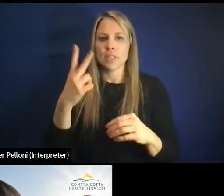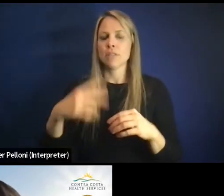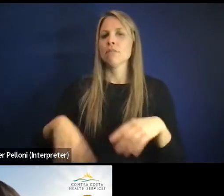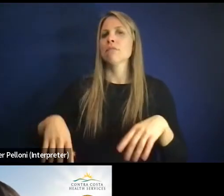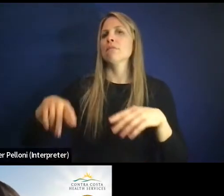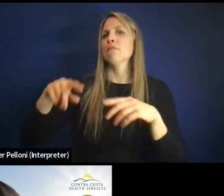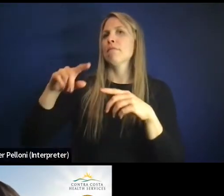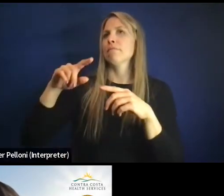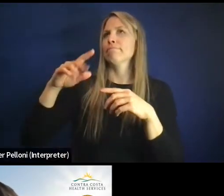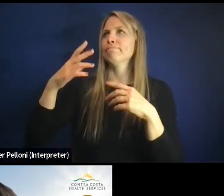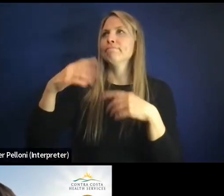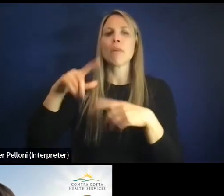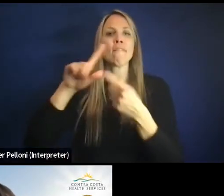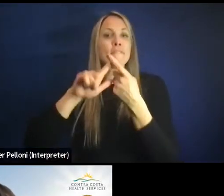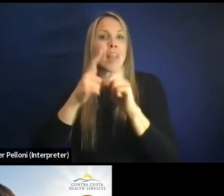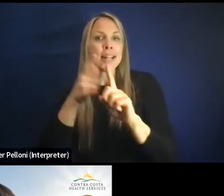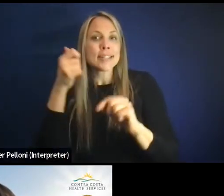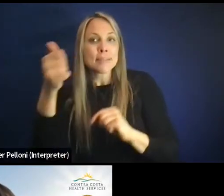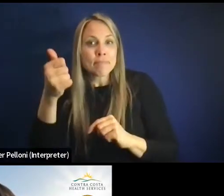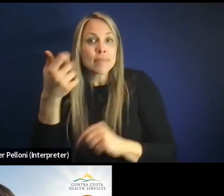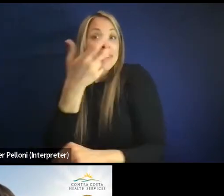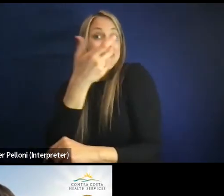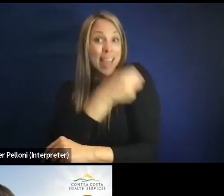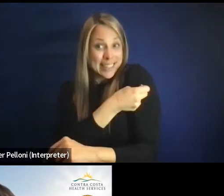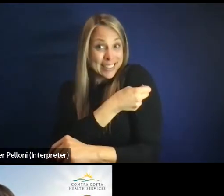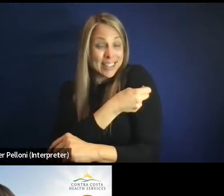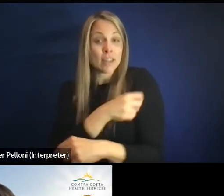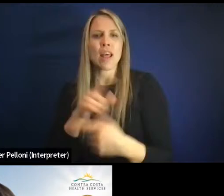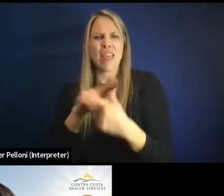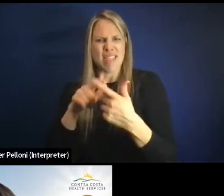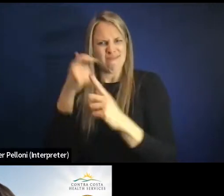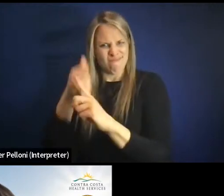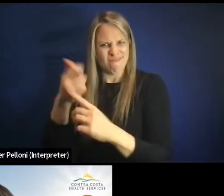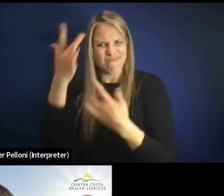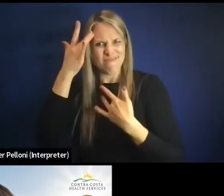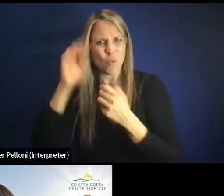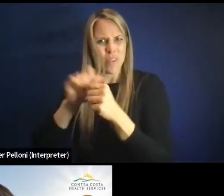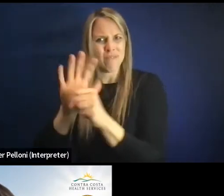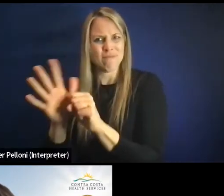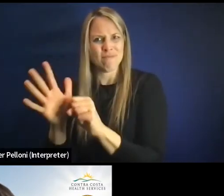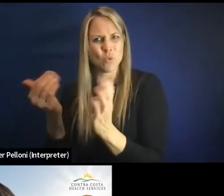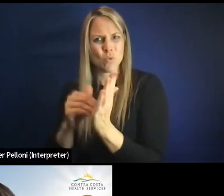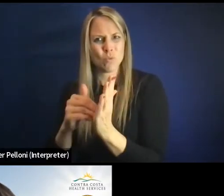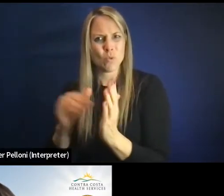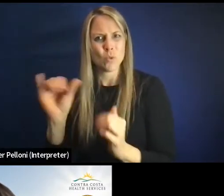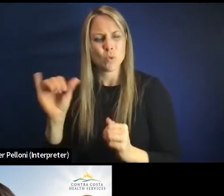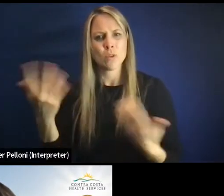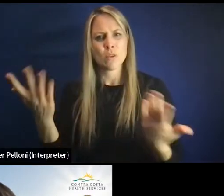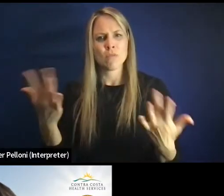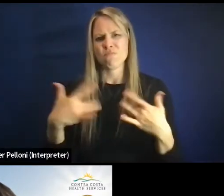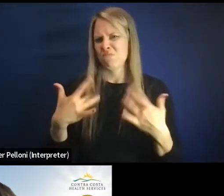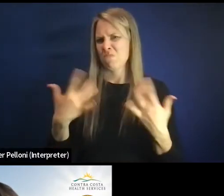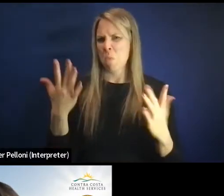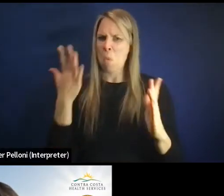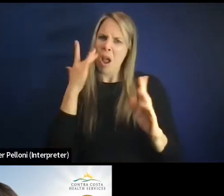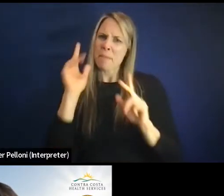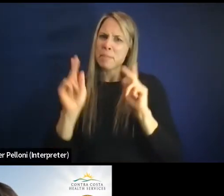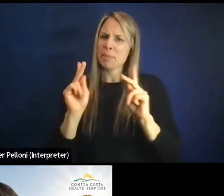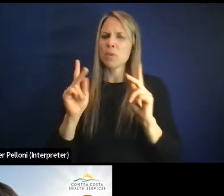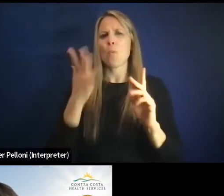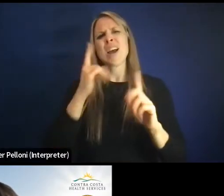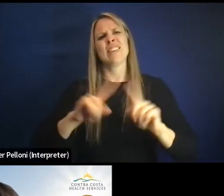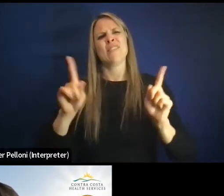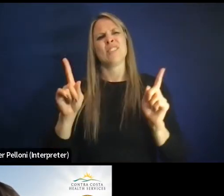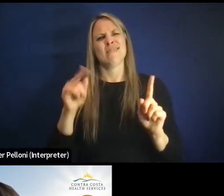friends get the vaccine and still get COVID. Is this different from other vaccines? Why are people still